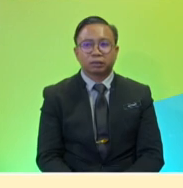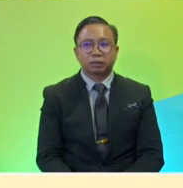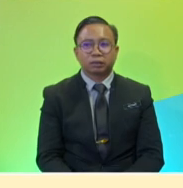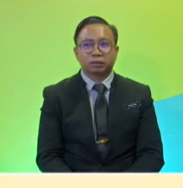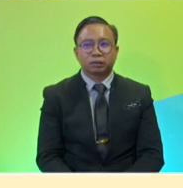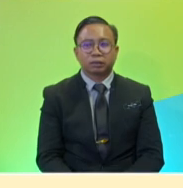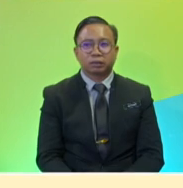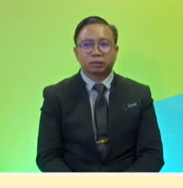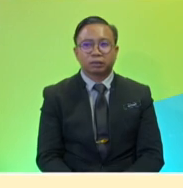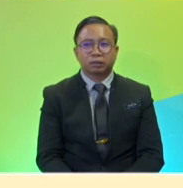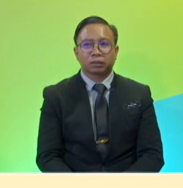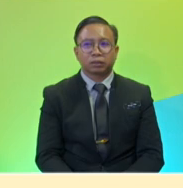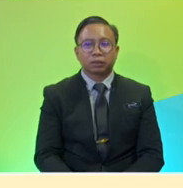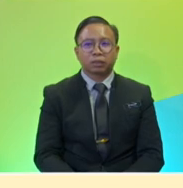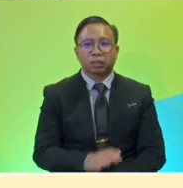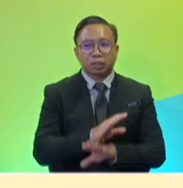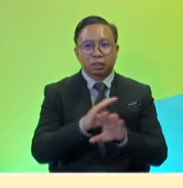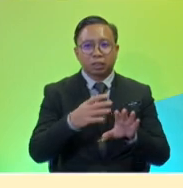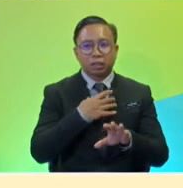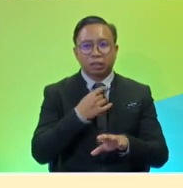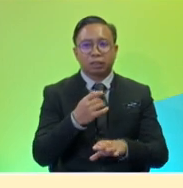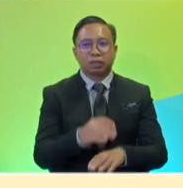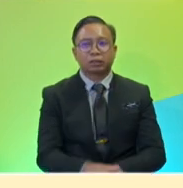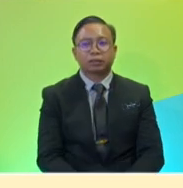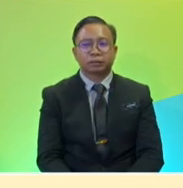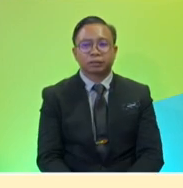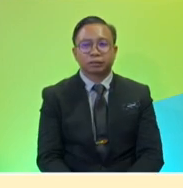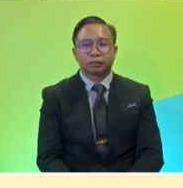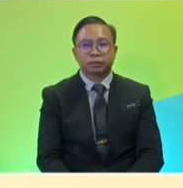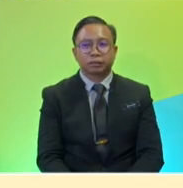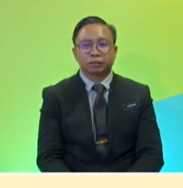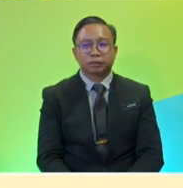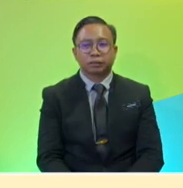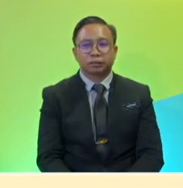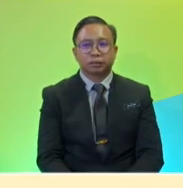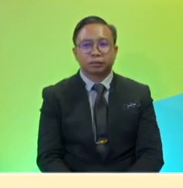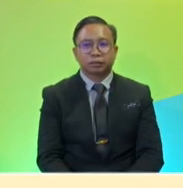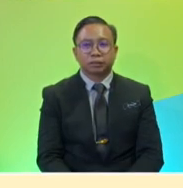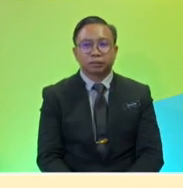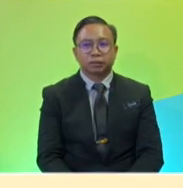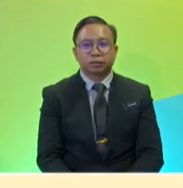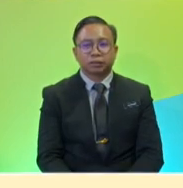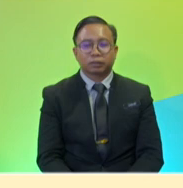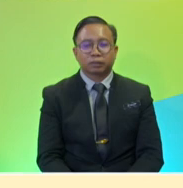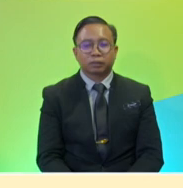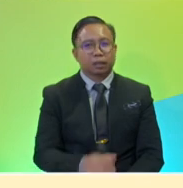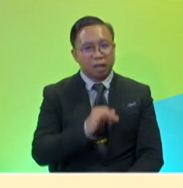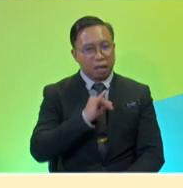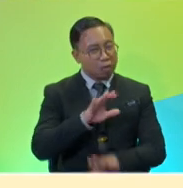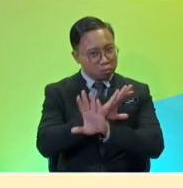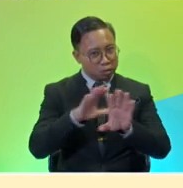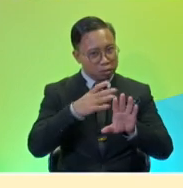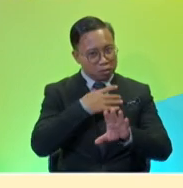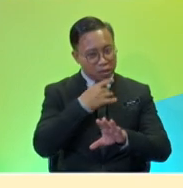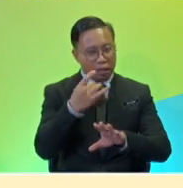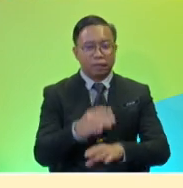Oh, who? Dislike. Yes. Raksha, can you mute your mic first, Raksha? Thank you very much. Okay, I. Okay,